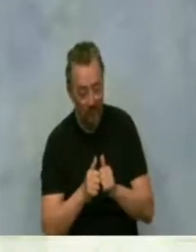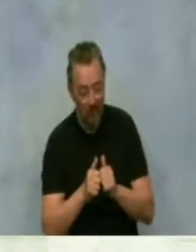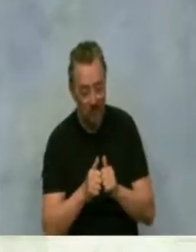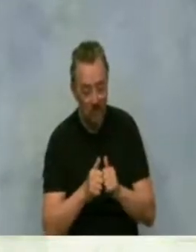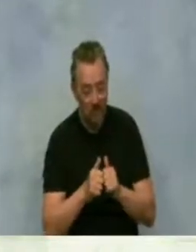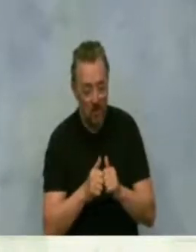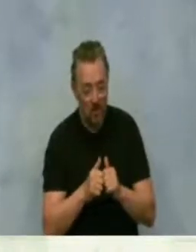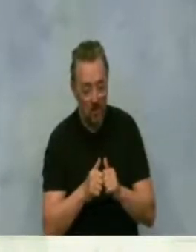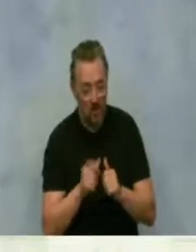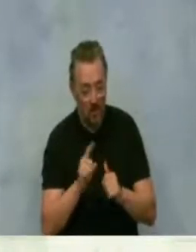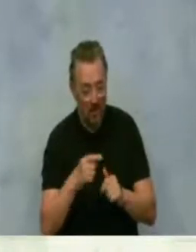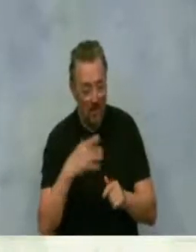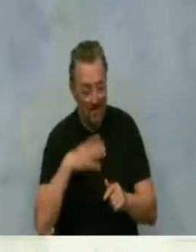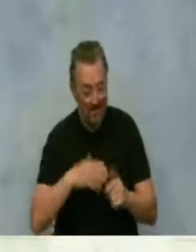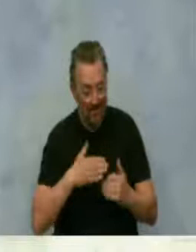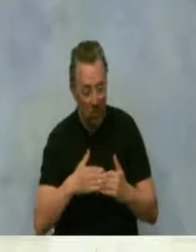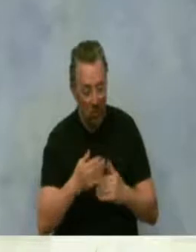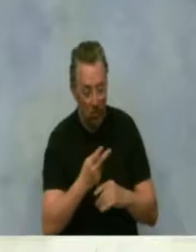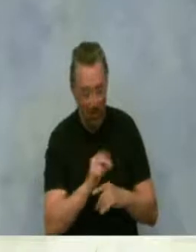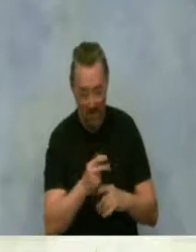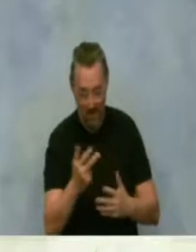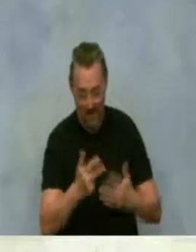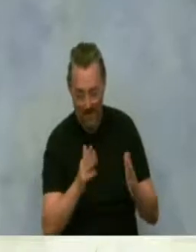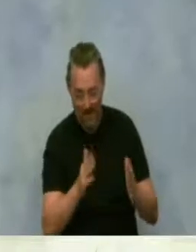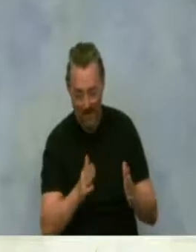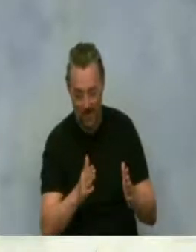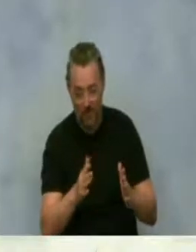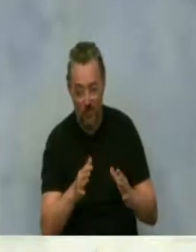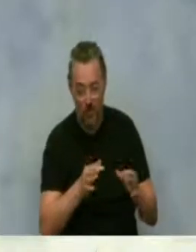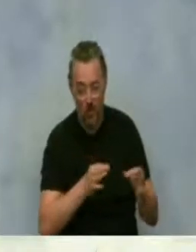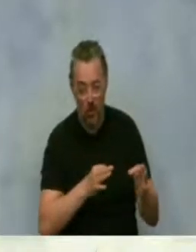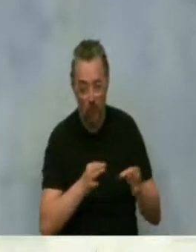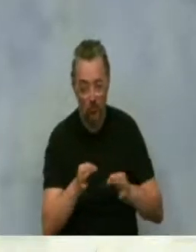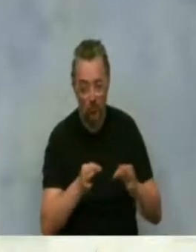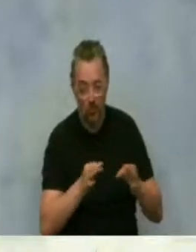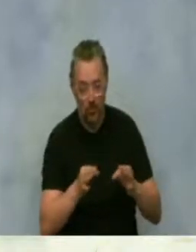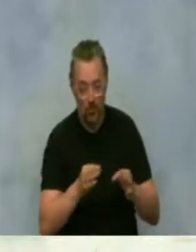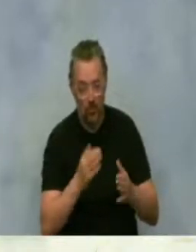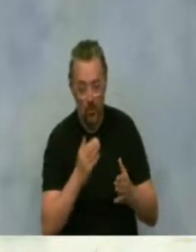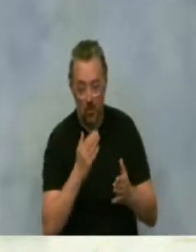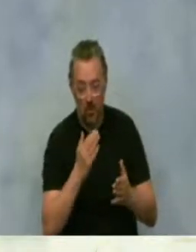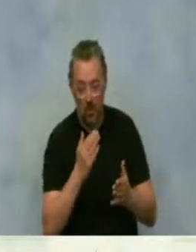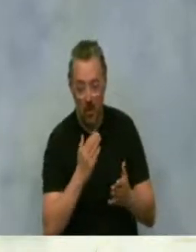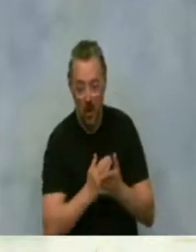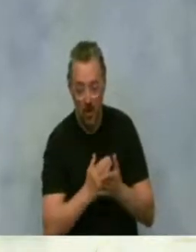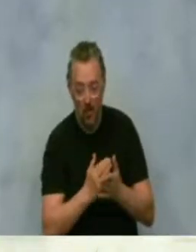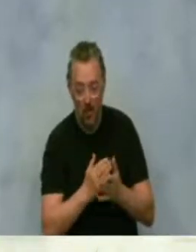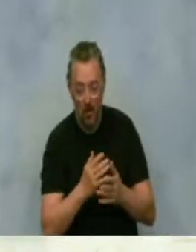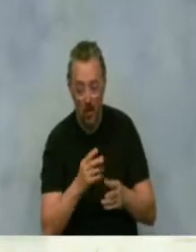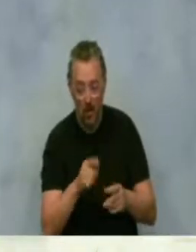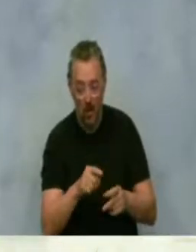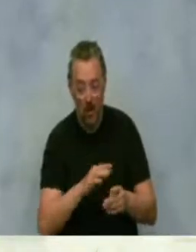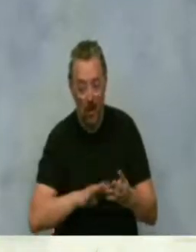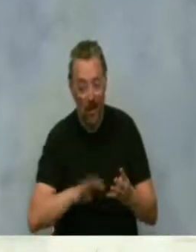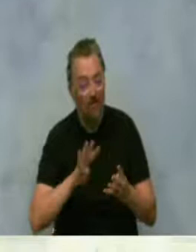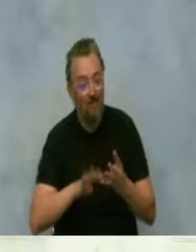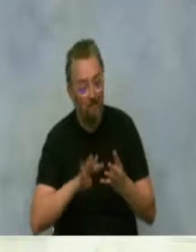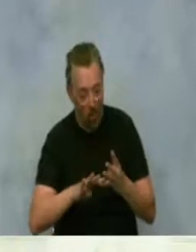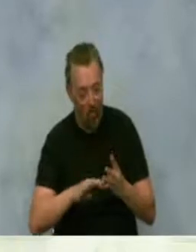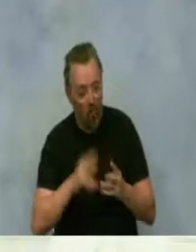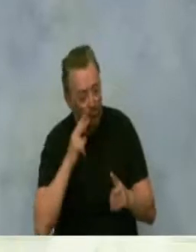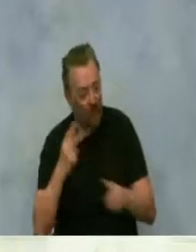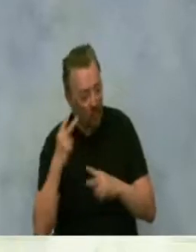in May 2018. The strategy it's actually, in terms of the review, it's the fourth review as well of that fourth